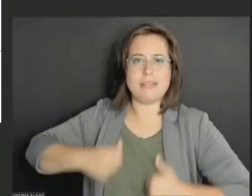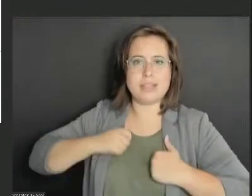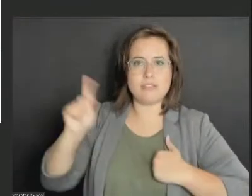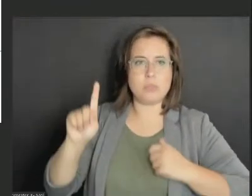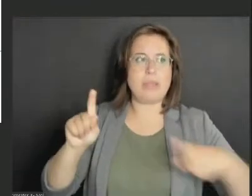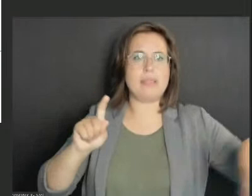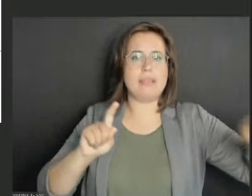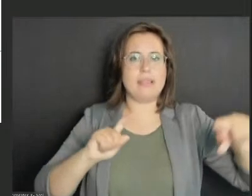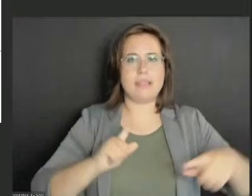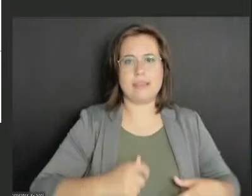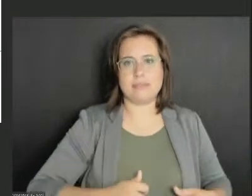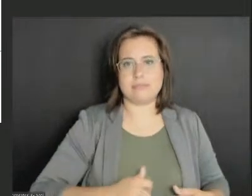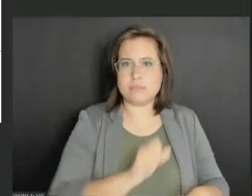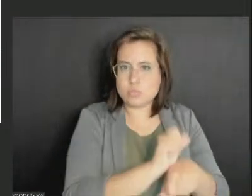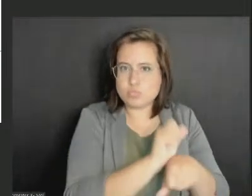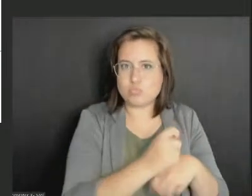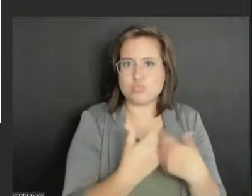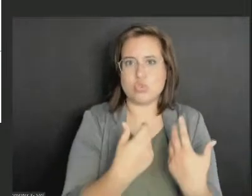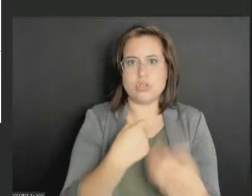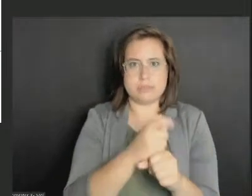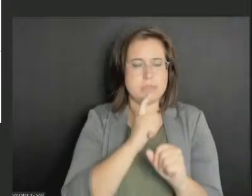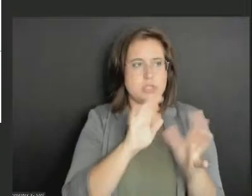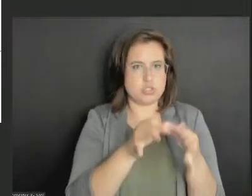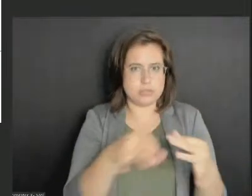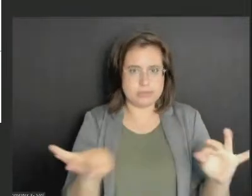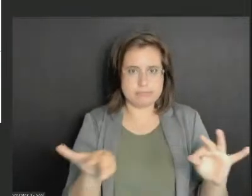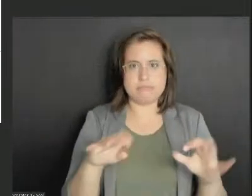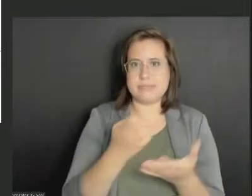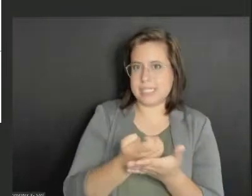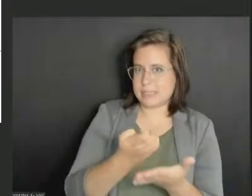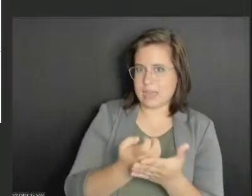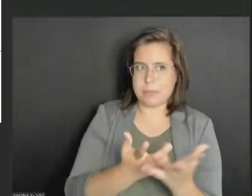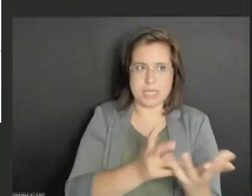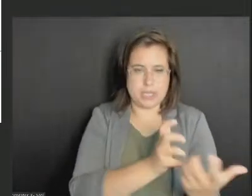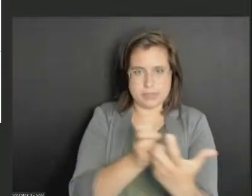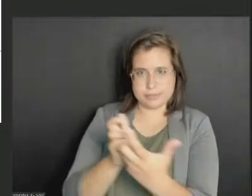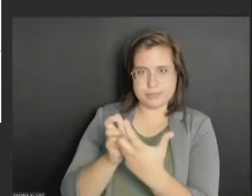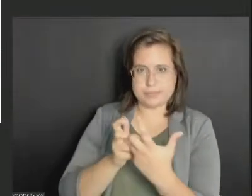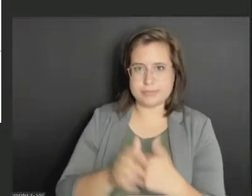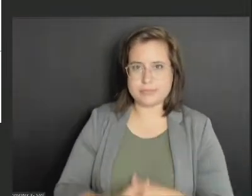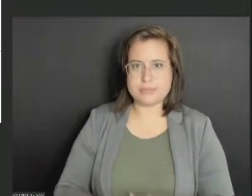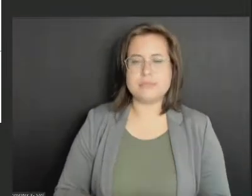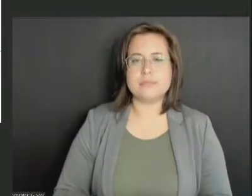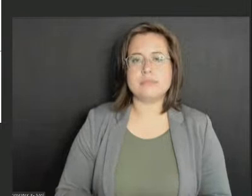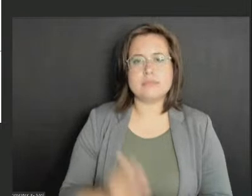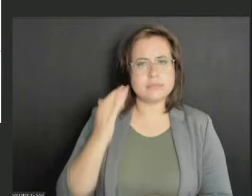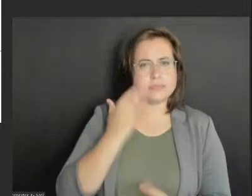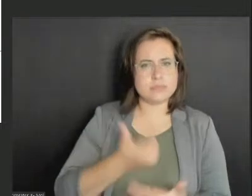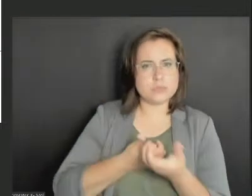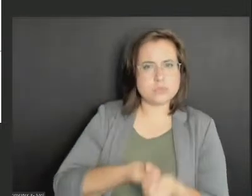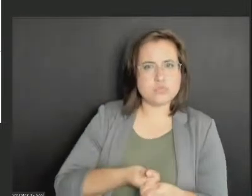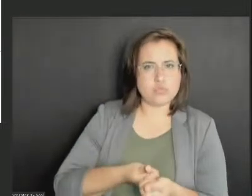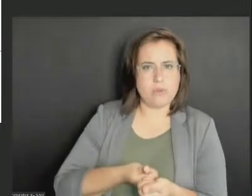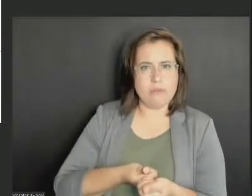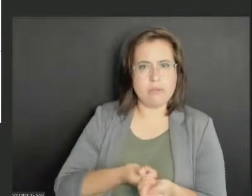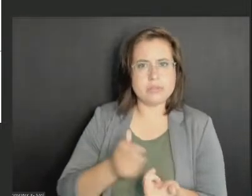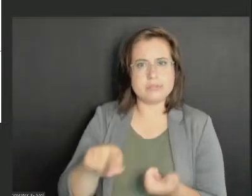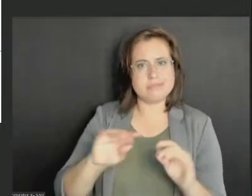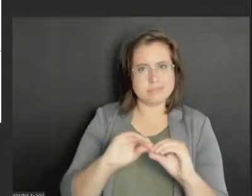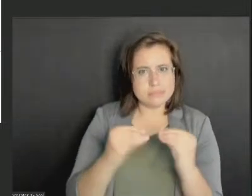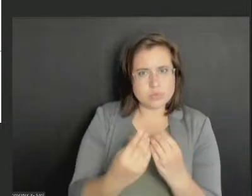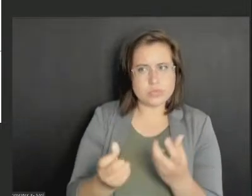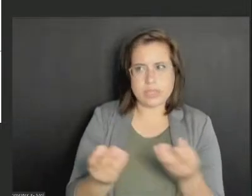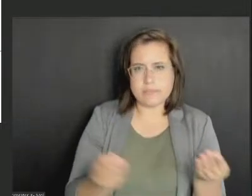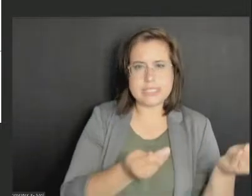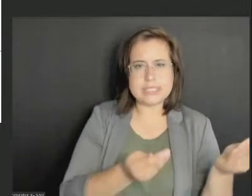do so through culturally, linguistically, and economically appropriate ways. The knowledge and trust of community organizations can facilitate vaccine